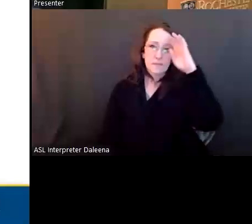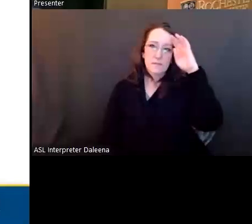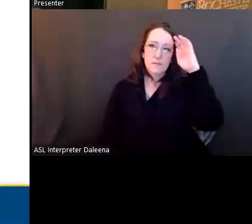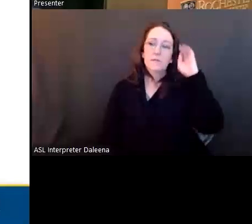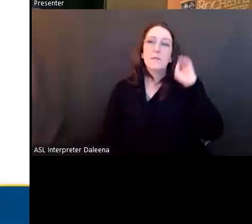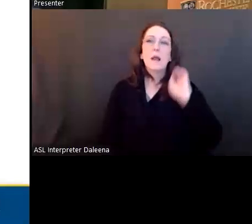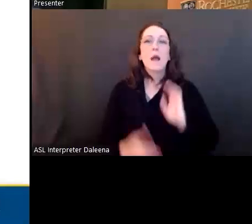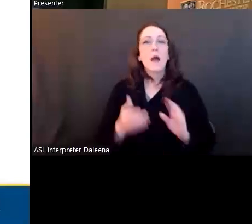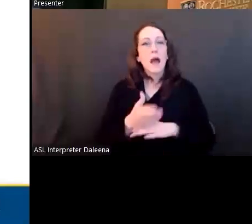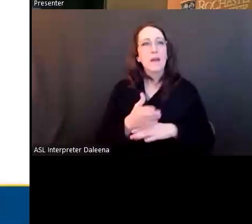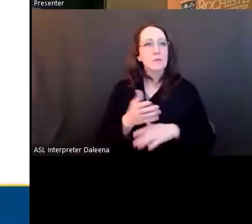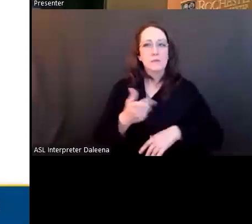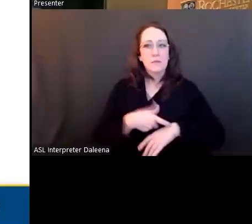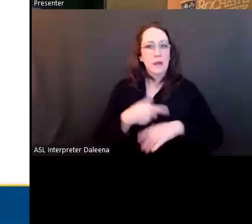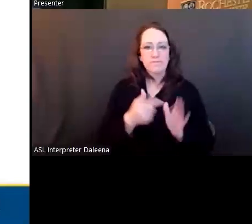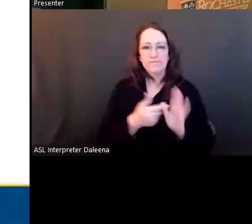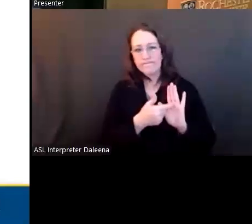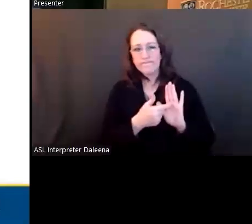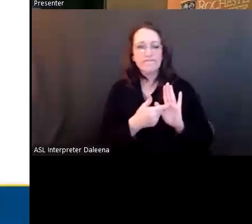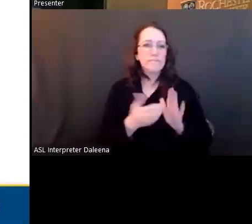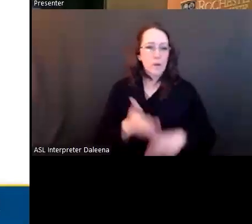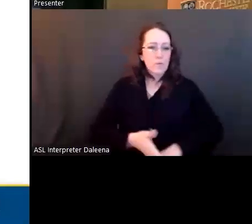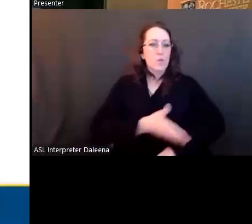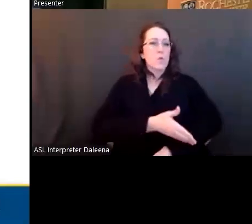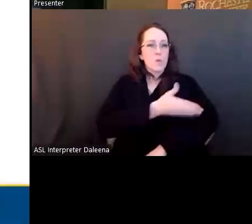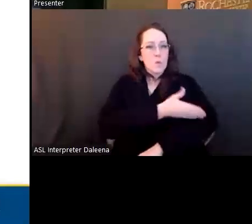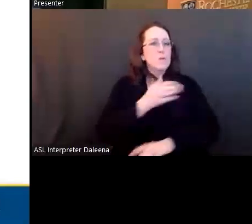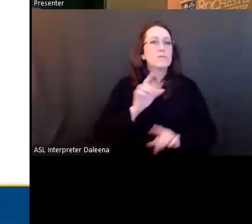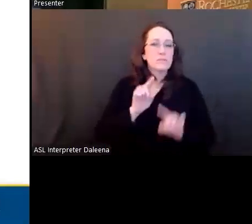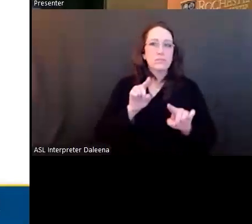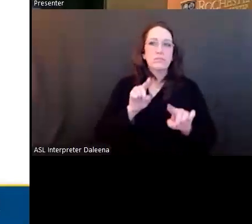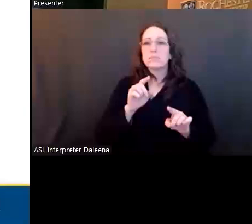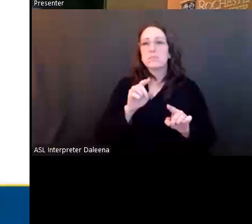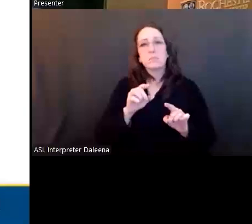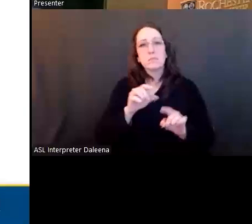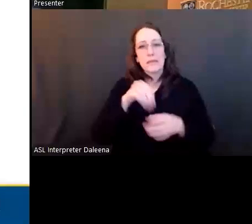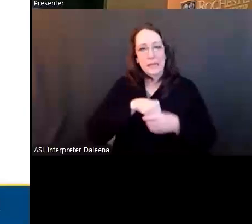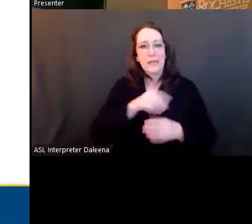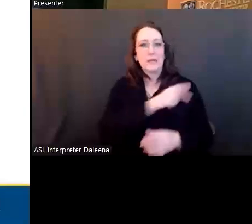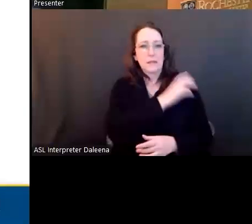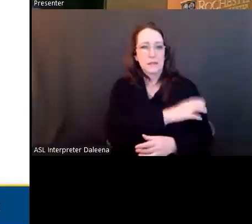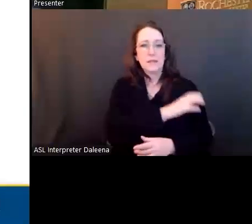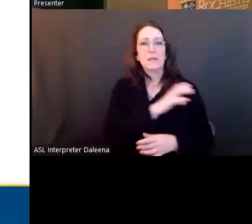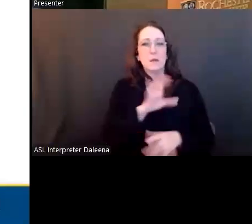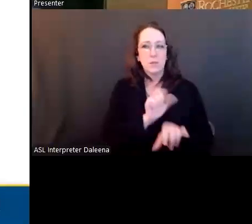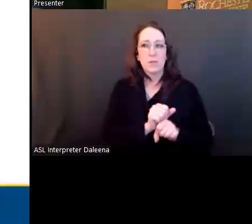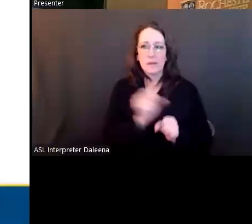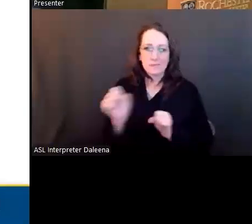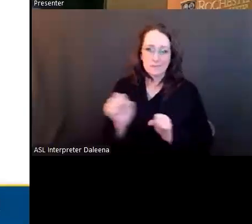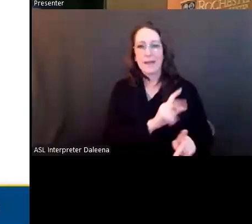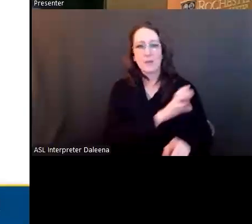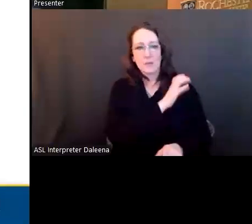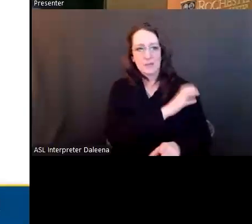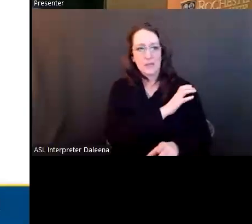After a stretch of time of her demonstrating the improvement in attending in-clinic appointments, she was officially transitioned back to clinic in September